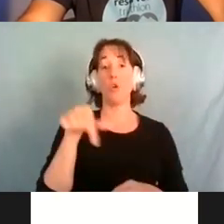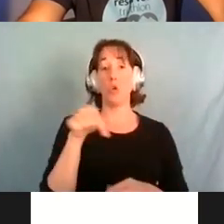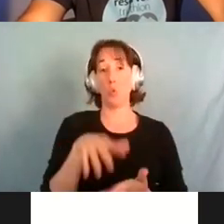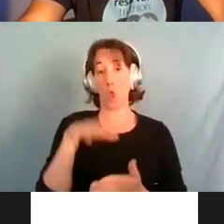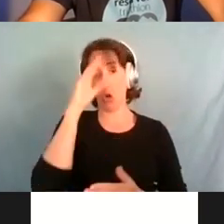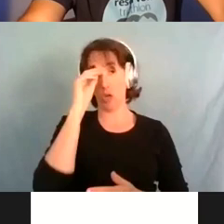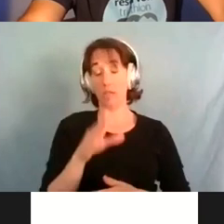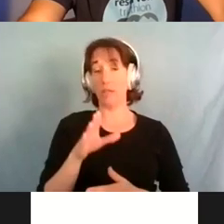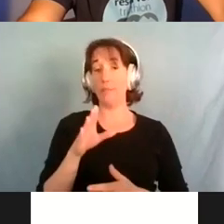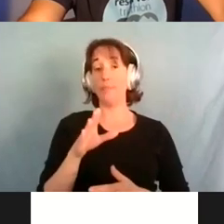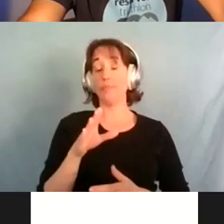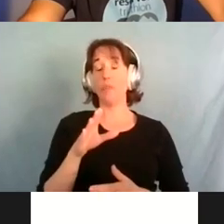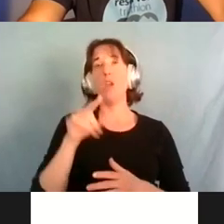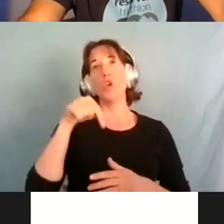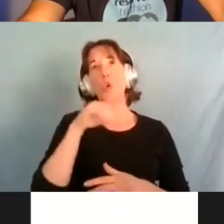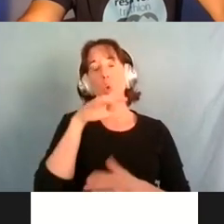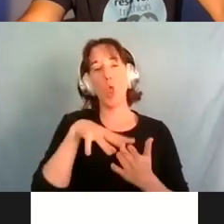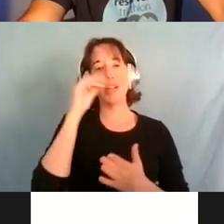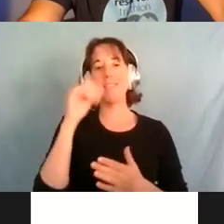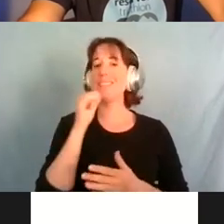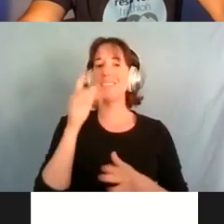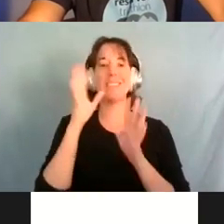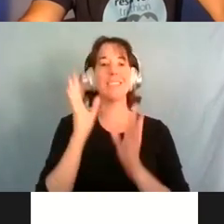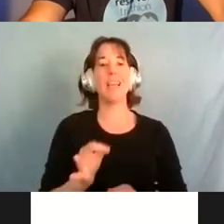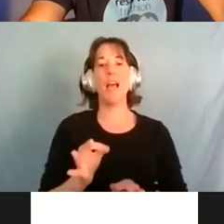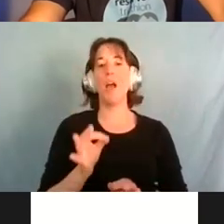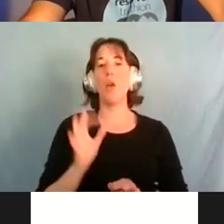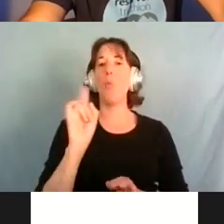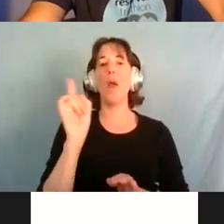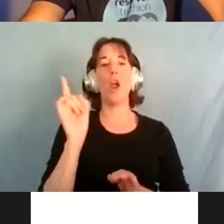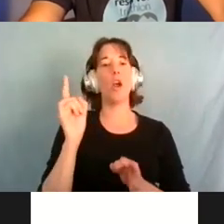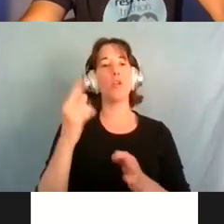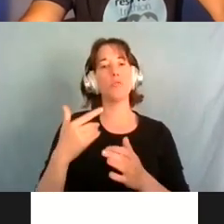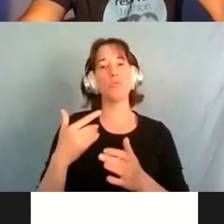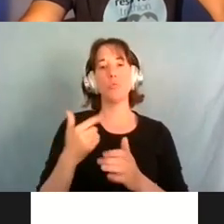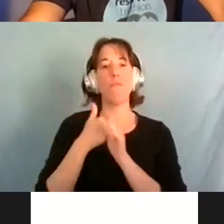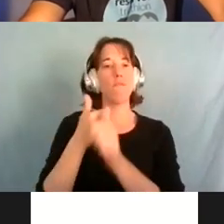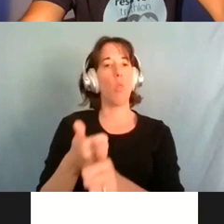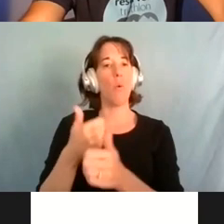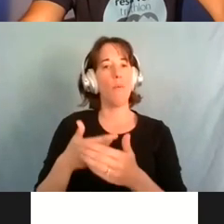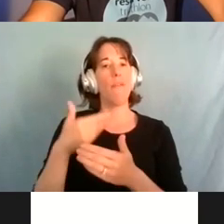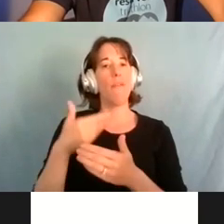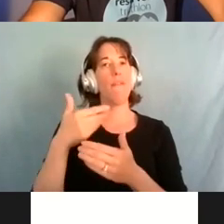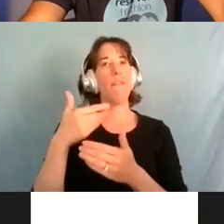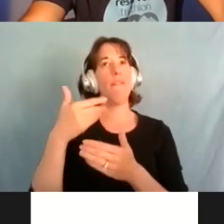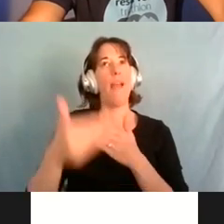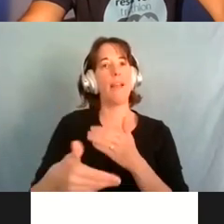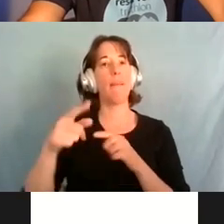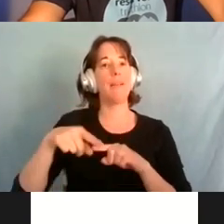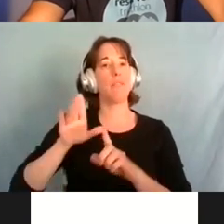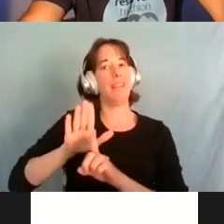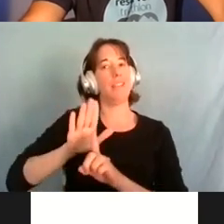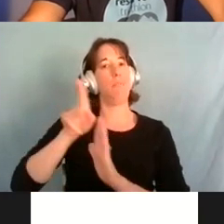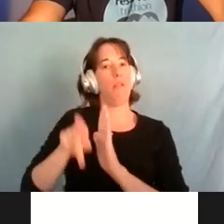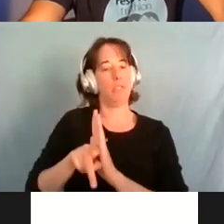the Q-learning does not decide where to go next based on the policy it has. So if